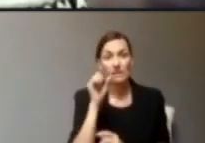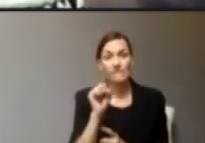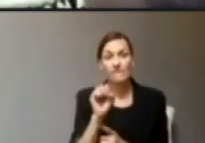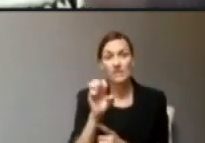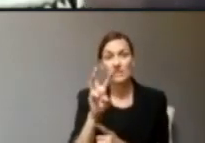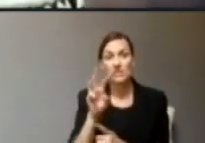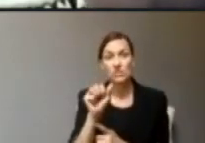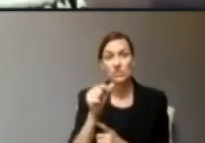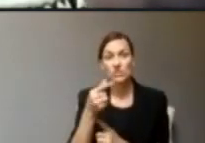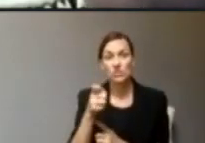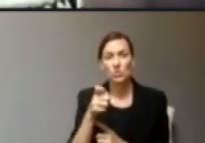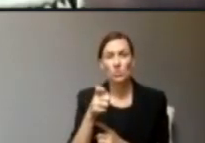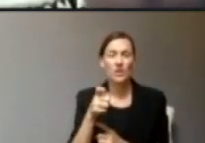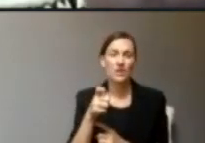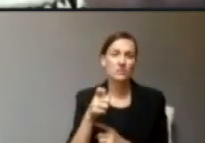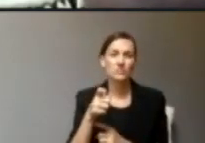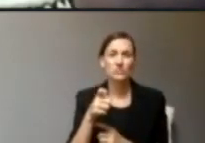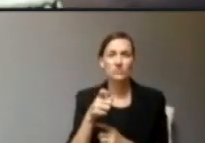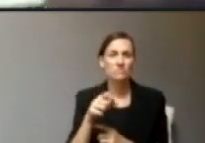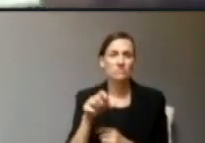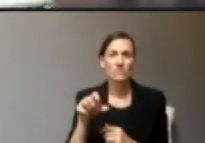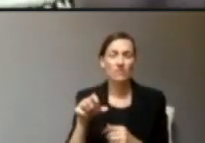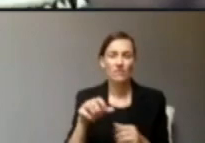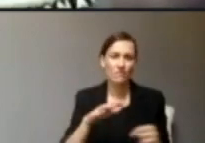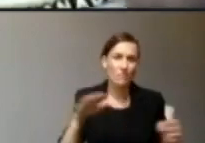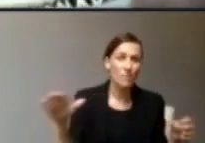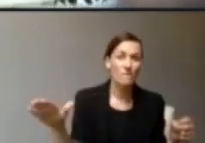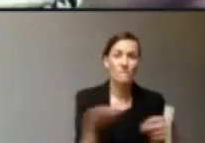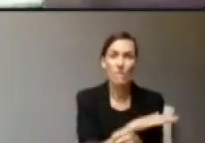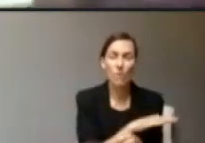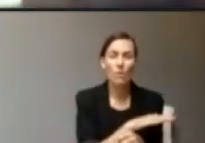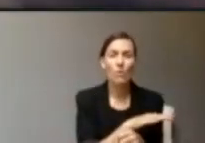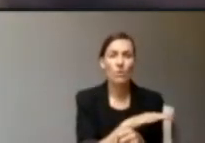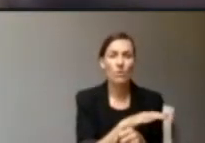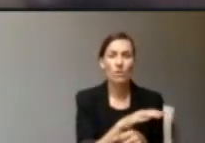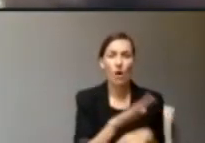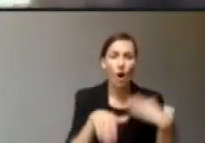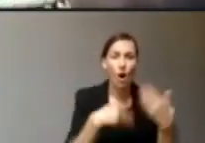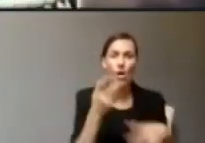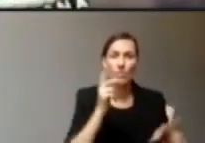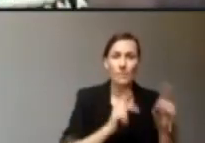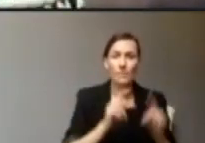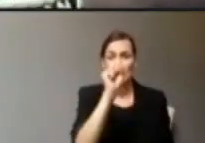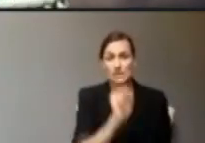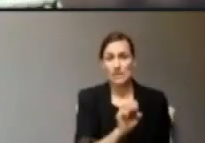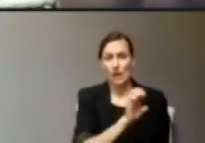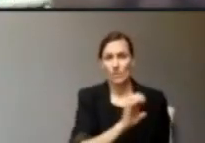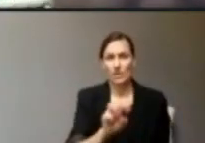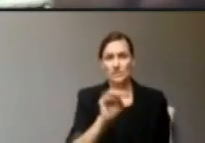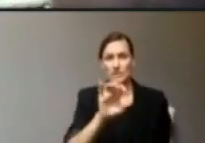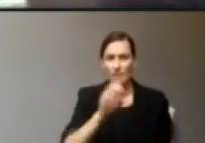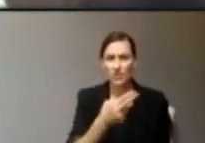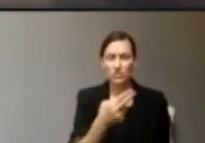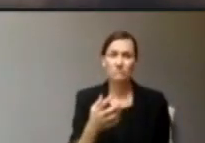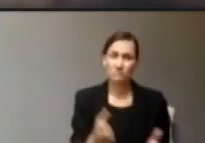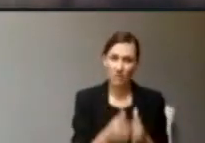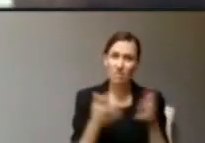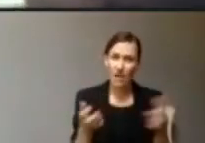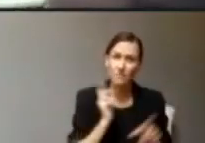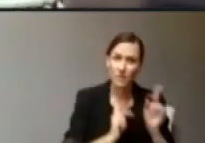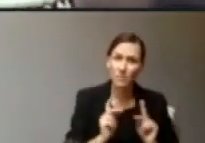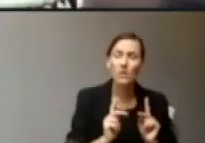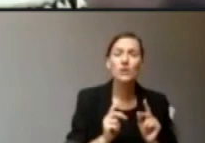inputs from the entire population of Southeast Michigan. We do have a very large wastewater treatment plant. So for